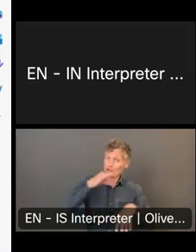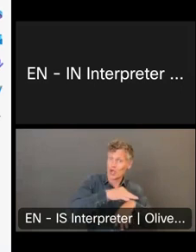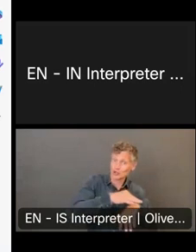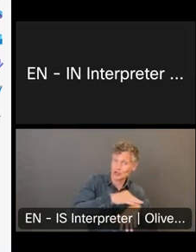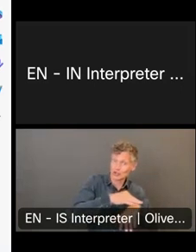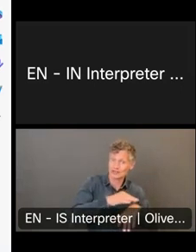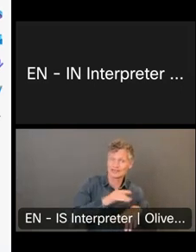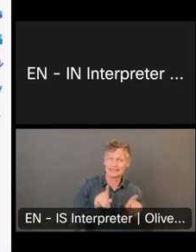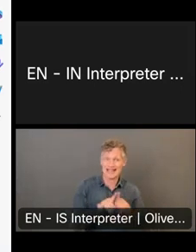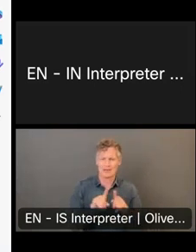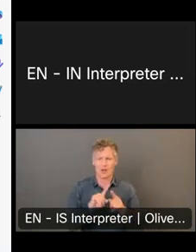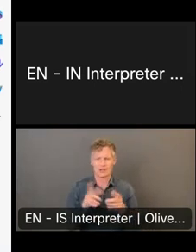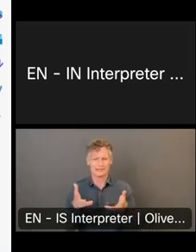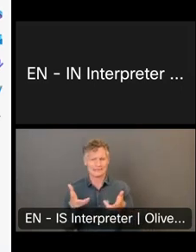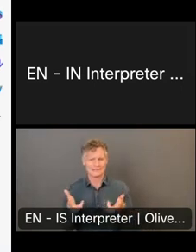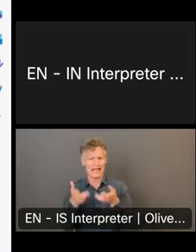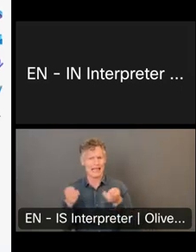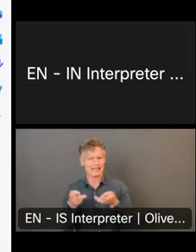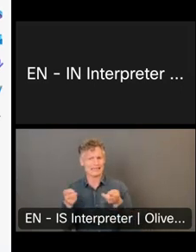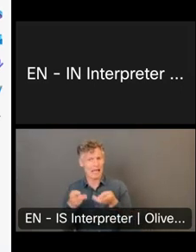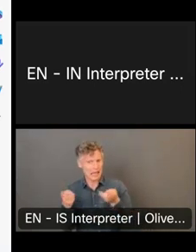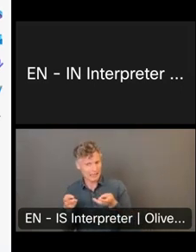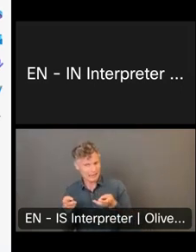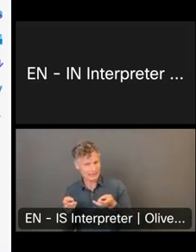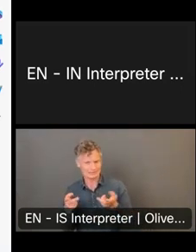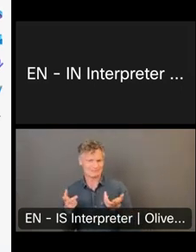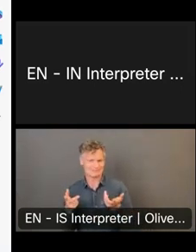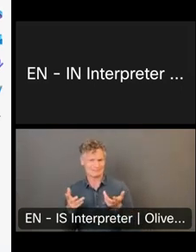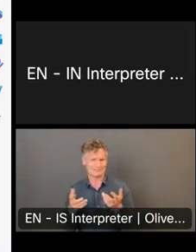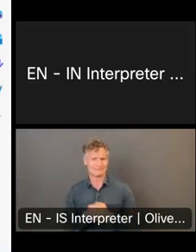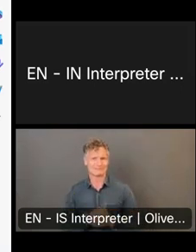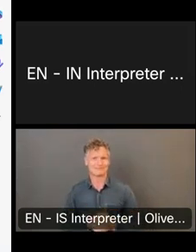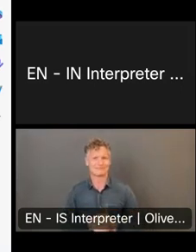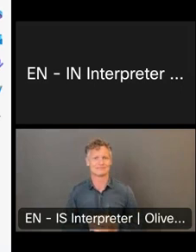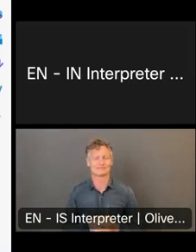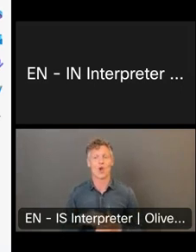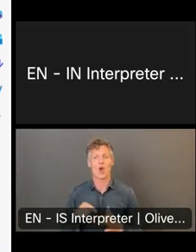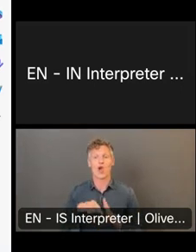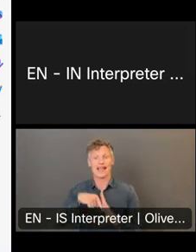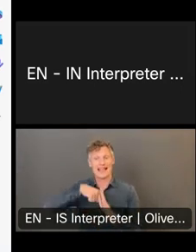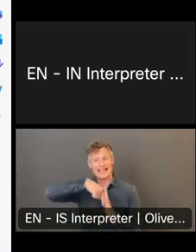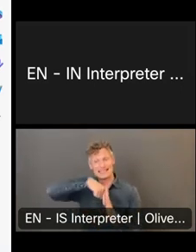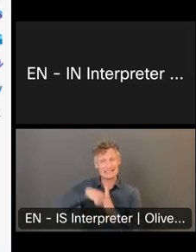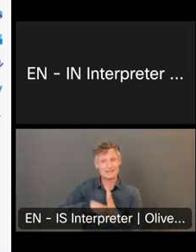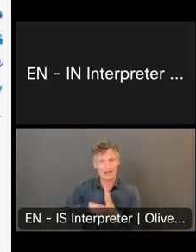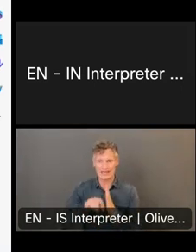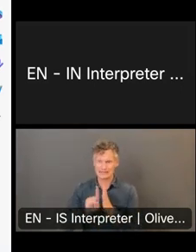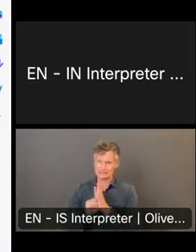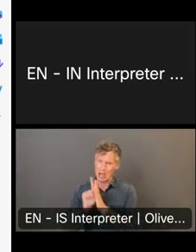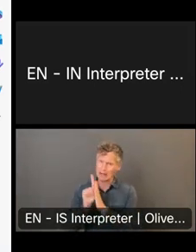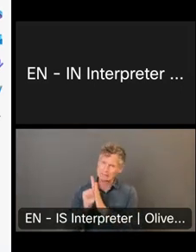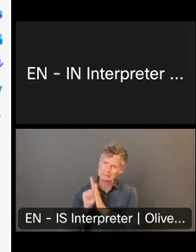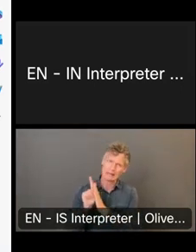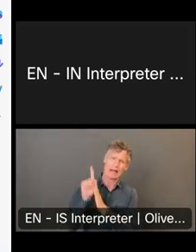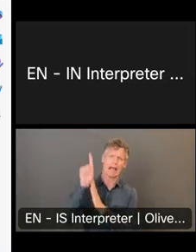a tuna or a chicken salad, to intensification, tall, not just medium tall, or